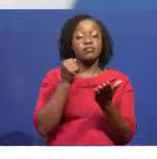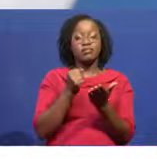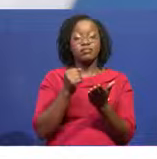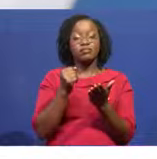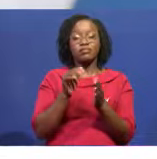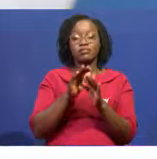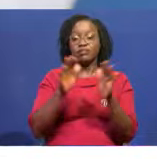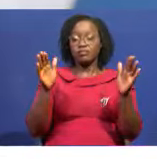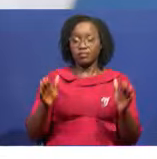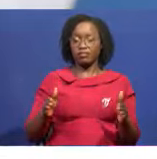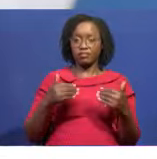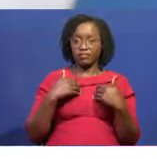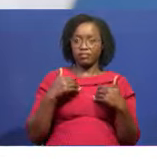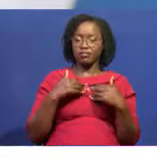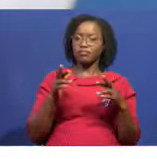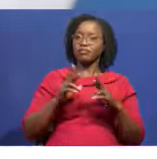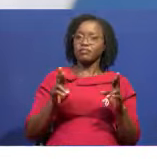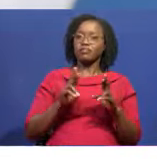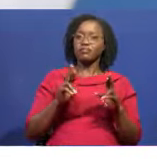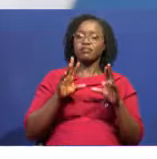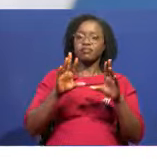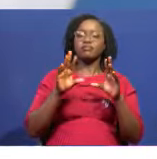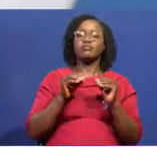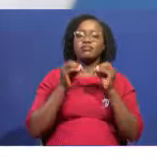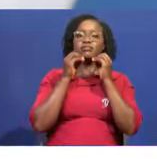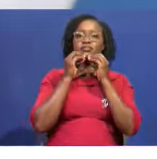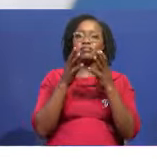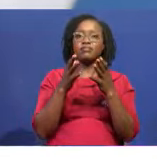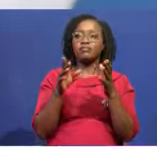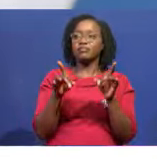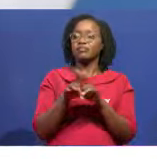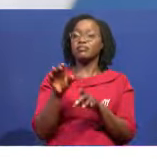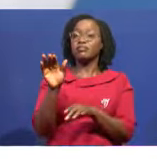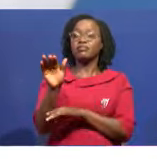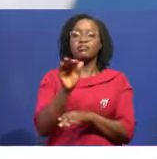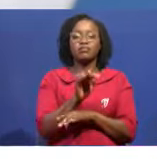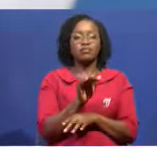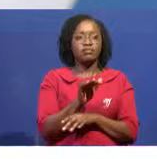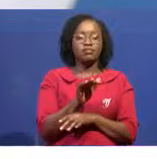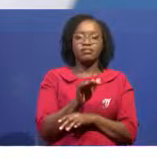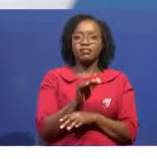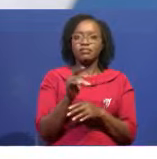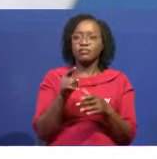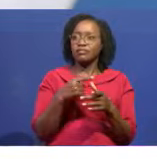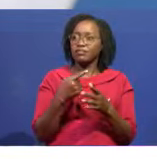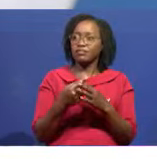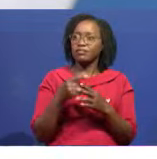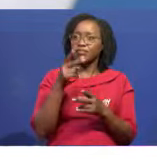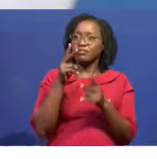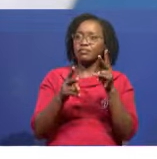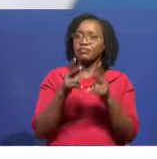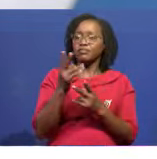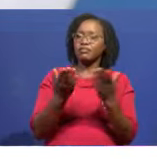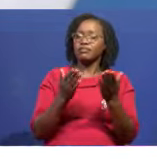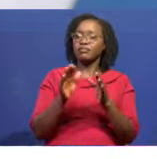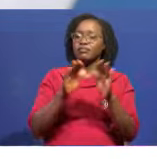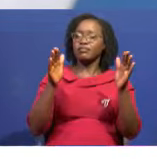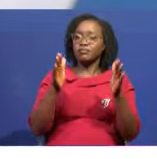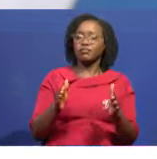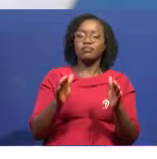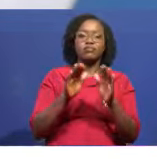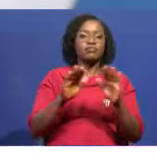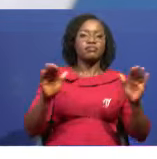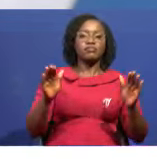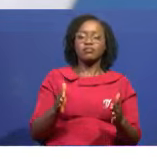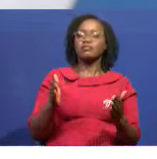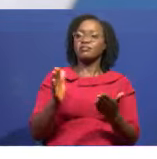desk and are willing to receive information such as those requests there. Then we are in 22 Huduma desks where we are